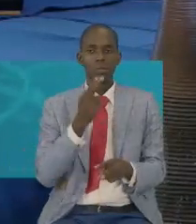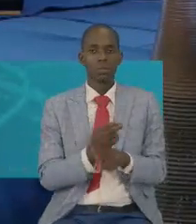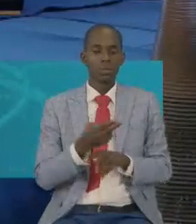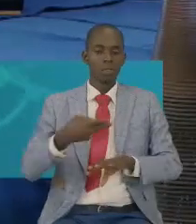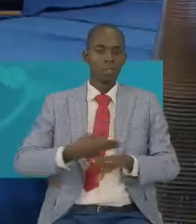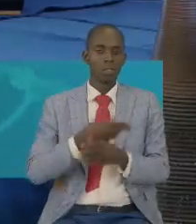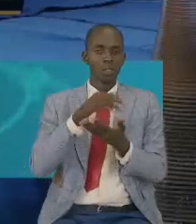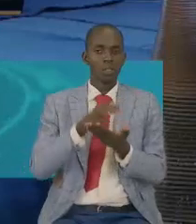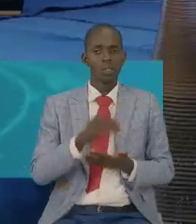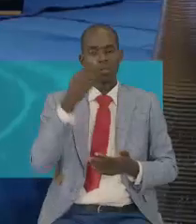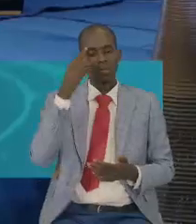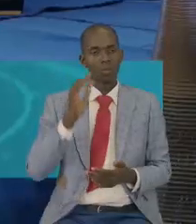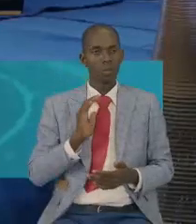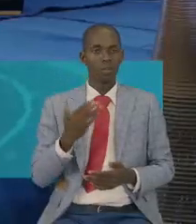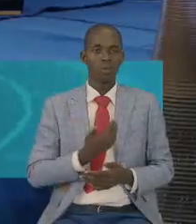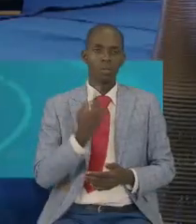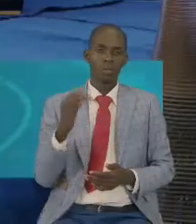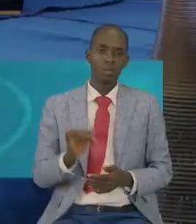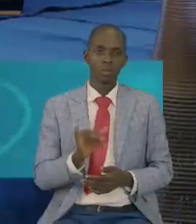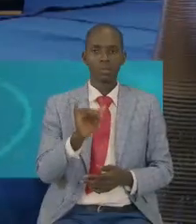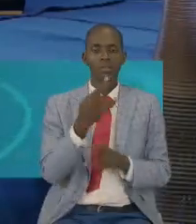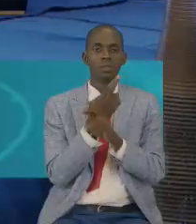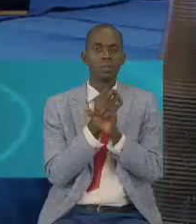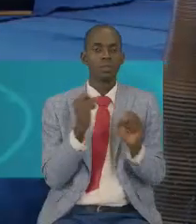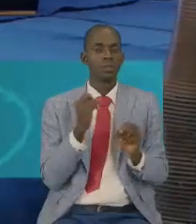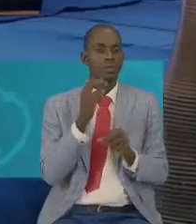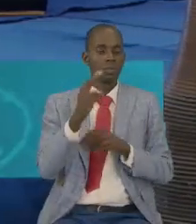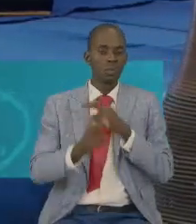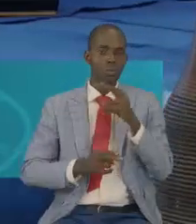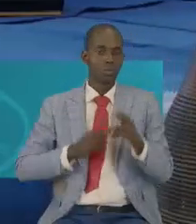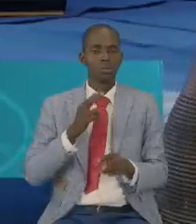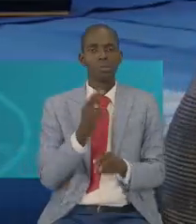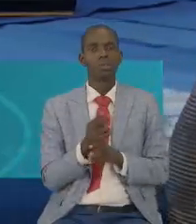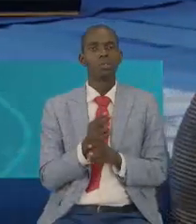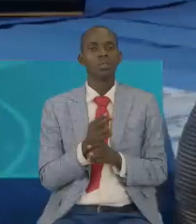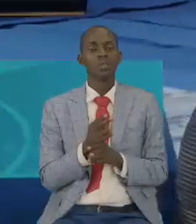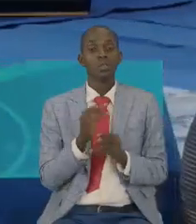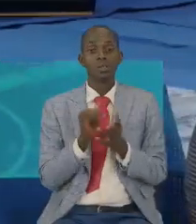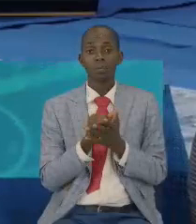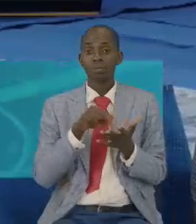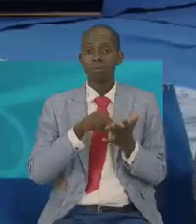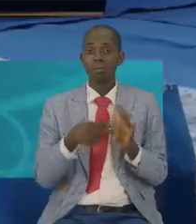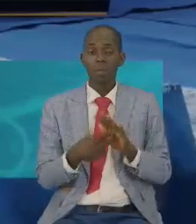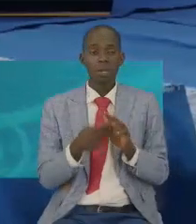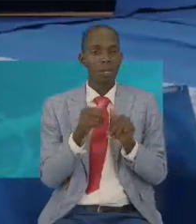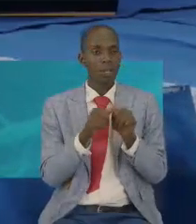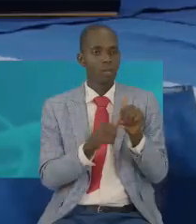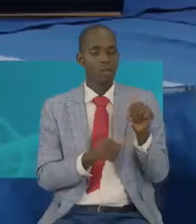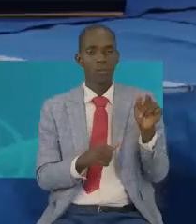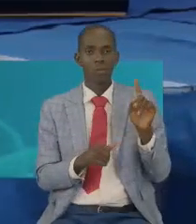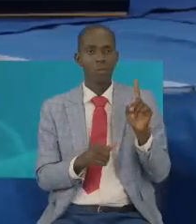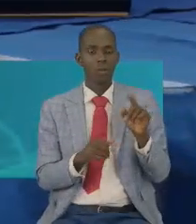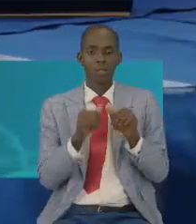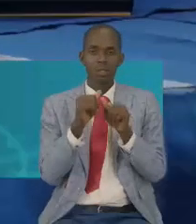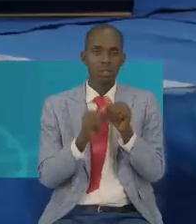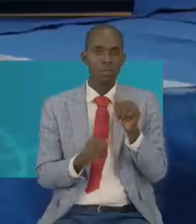redemption. Universal, universal. That means everywhere, everywhere, every place, every